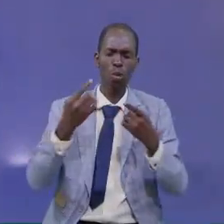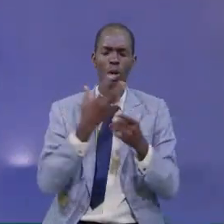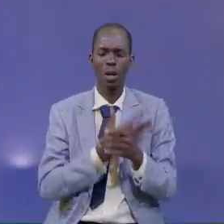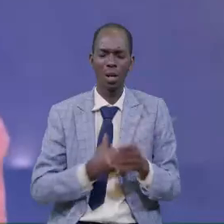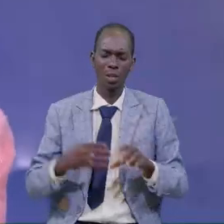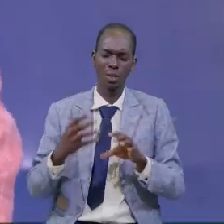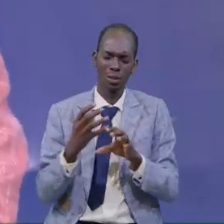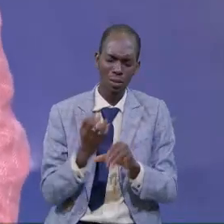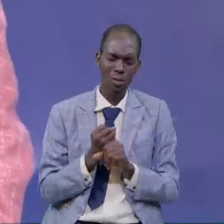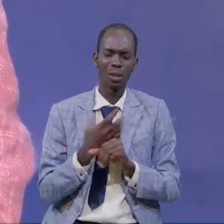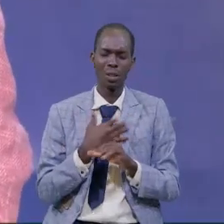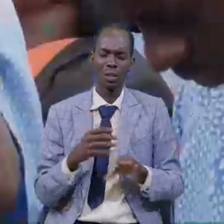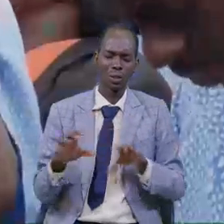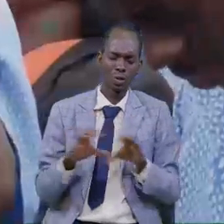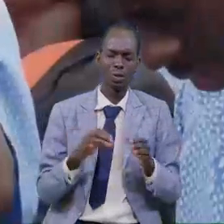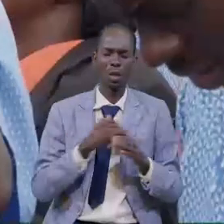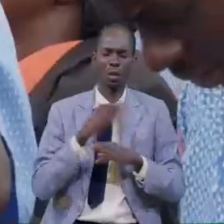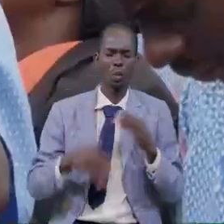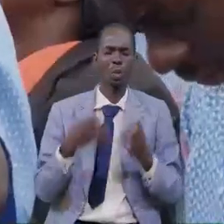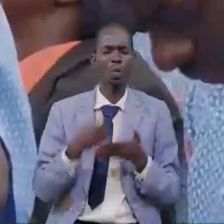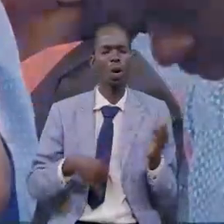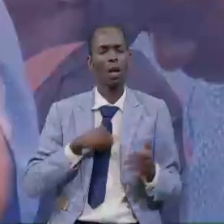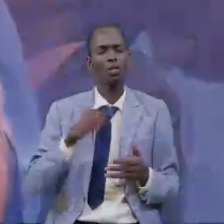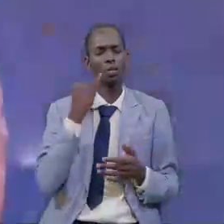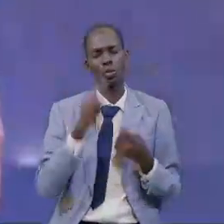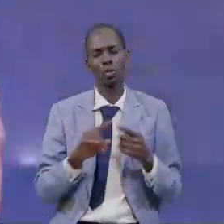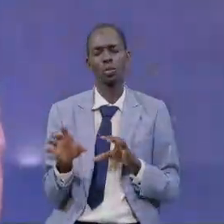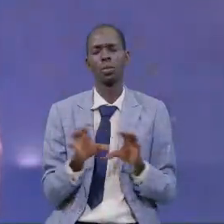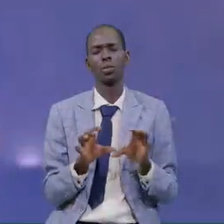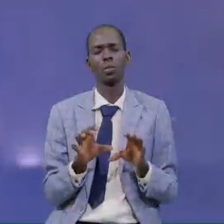complete what I should have done. I'll be